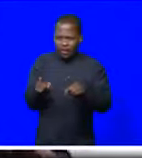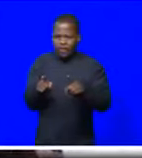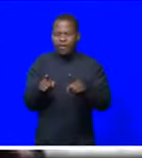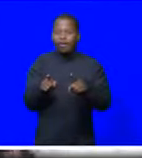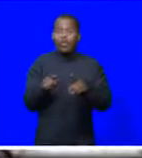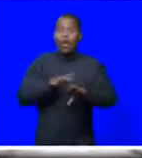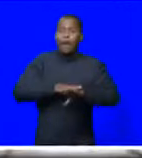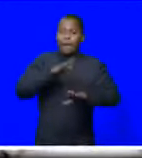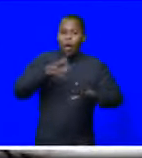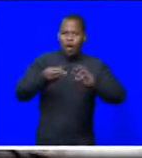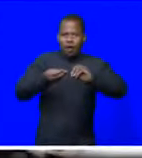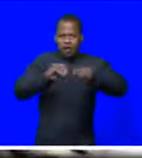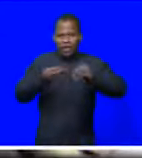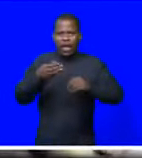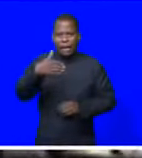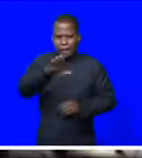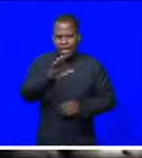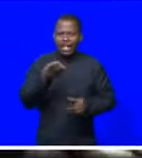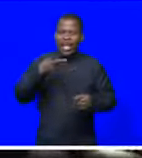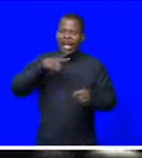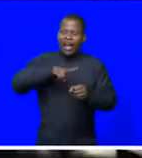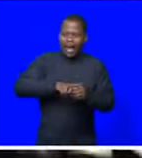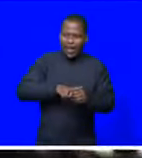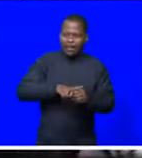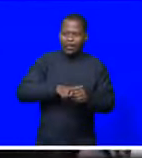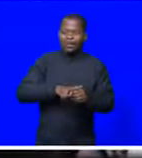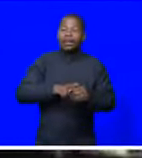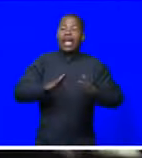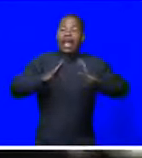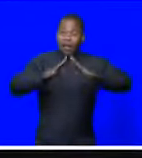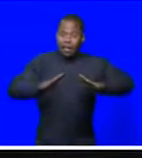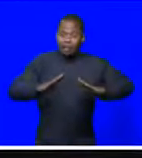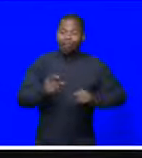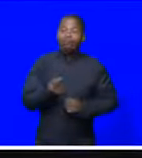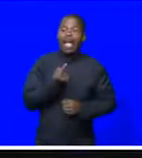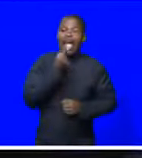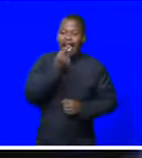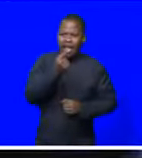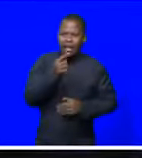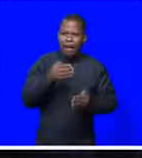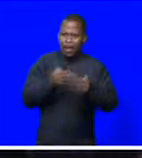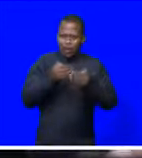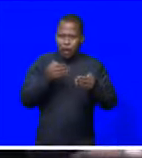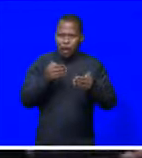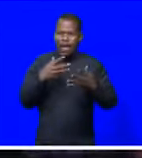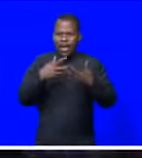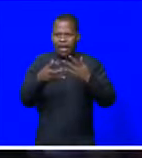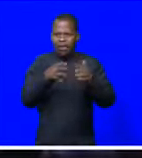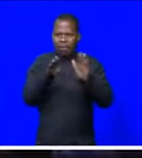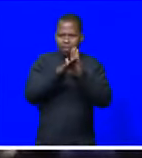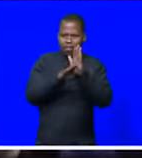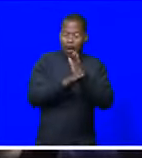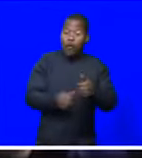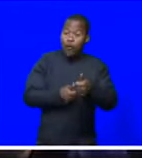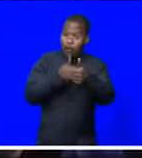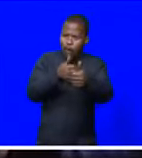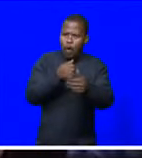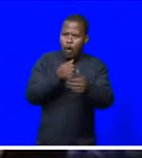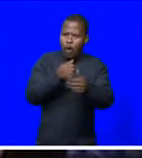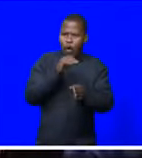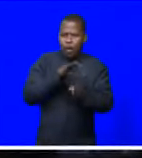screens and monitors. The ministry further indicated that all requests by CAF prior were followed, such as synthetic